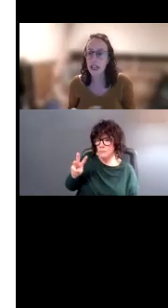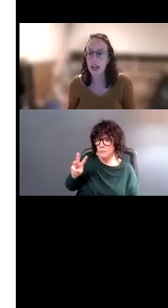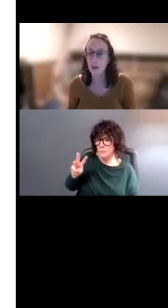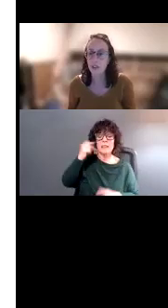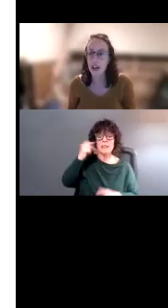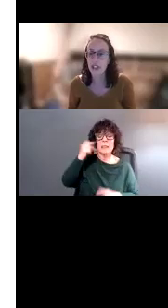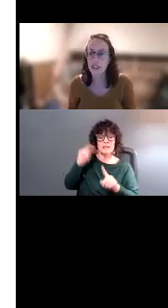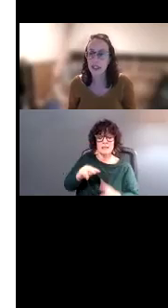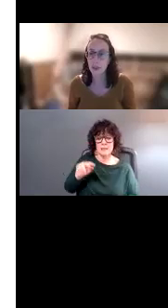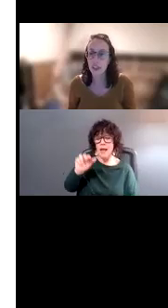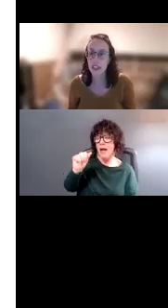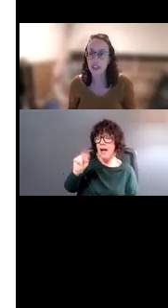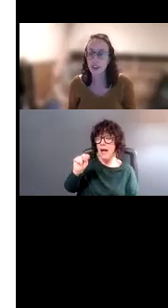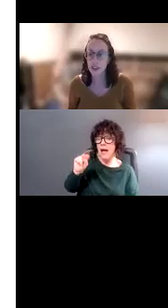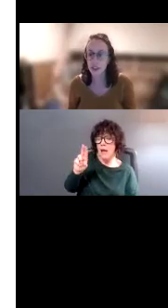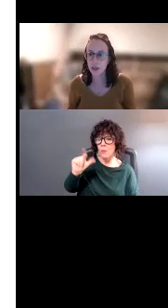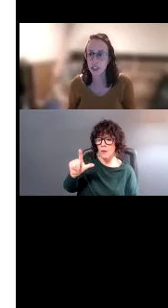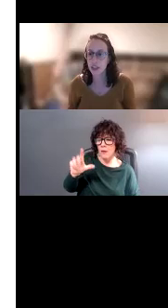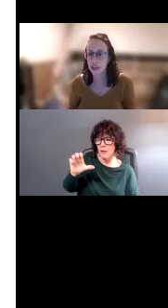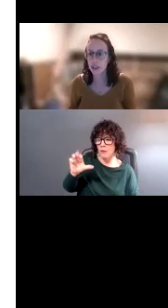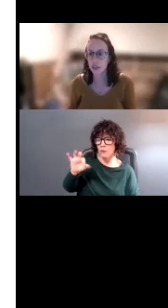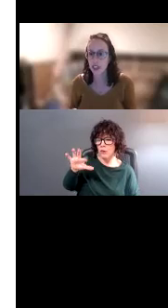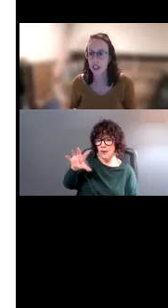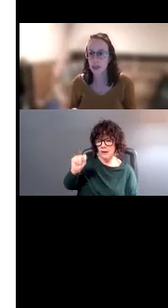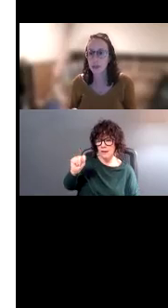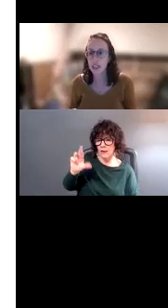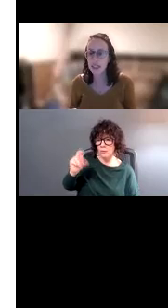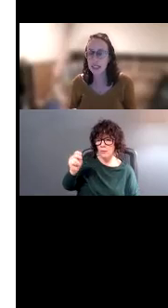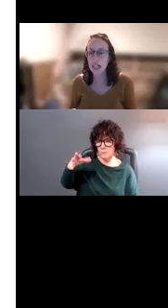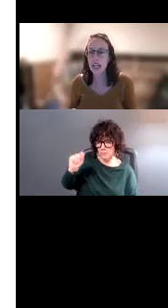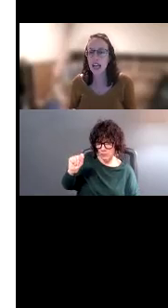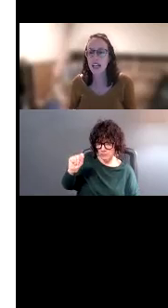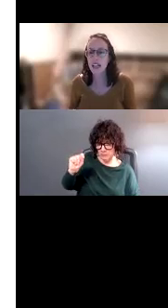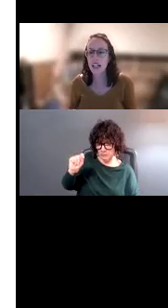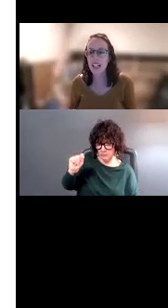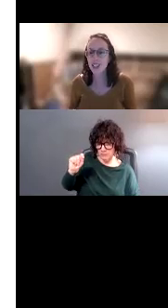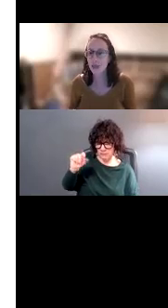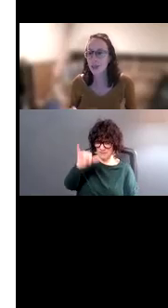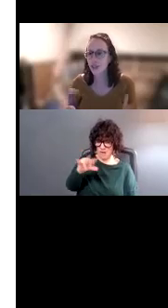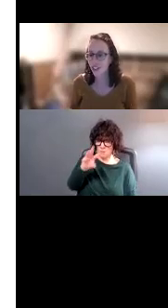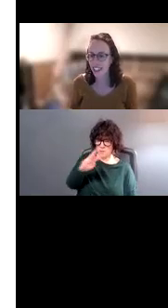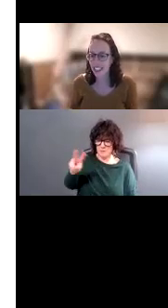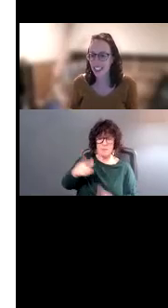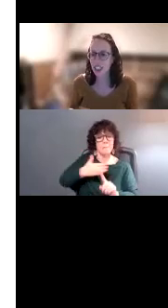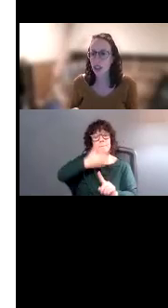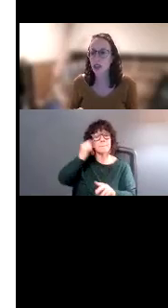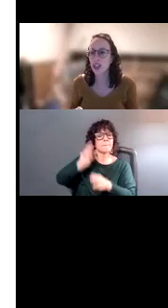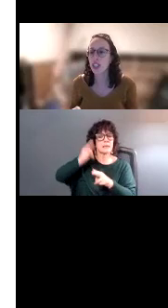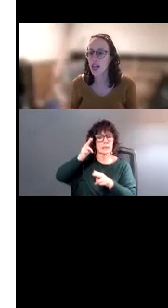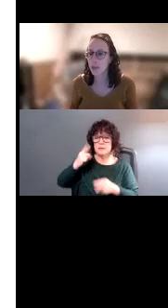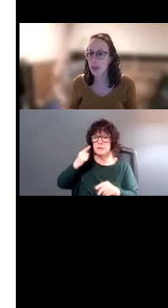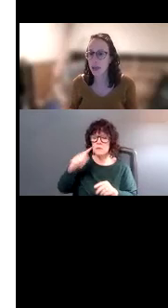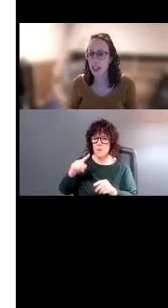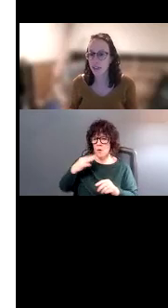websites. Equifax, Experian, TransUnion are the three companies, and it should be free. You